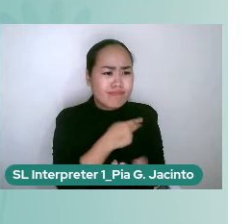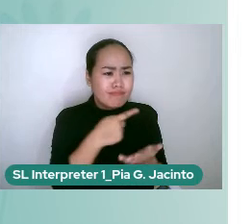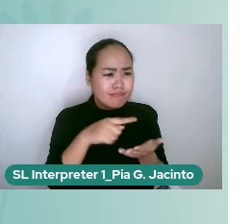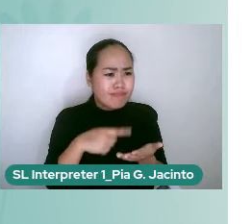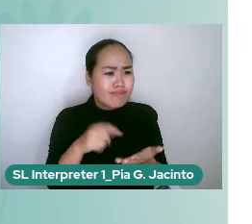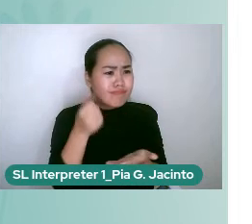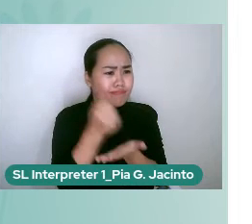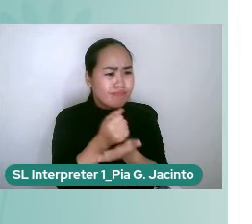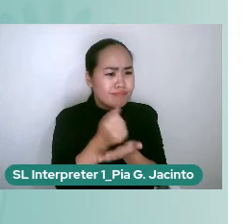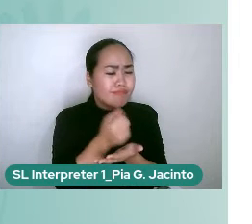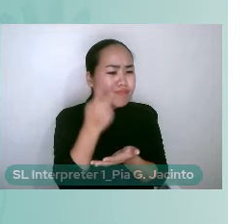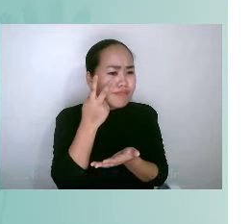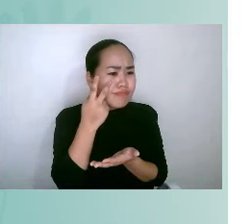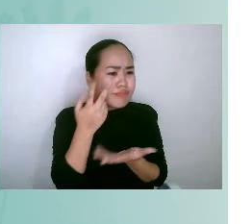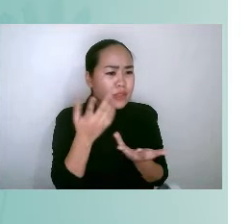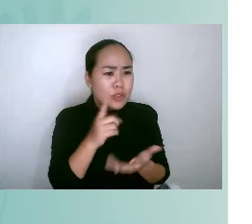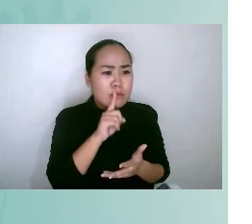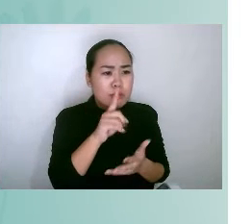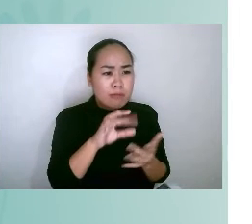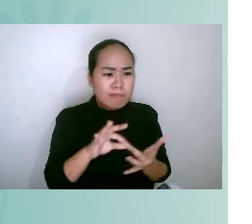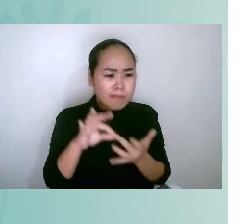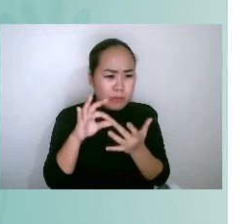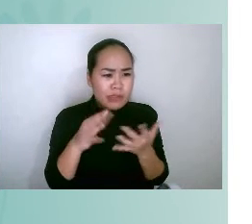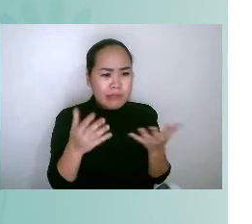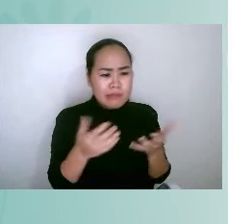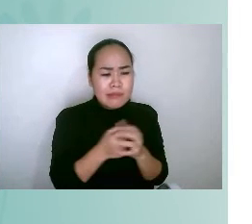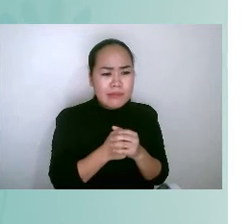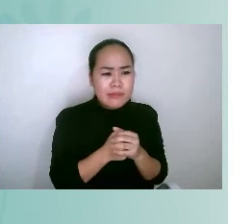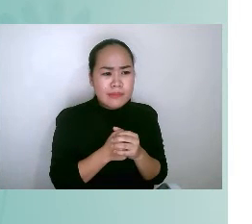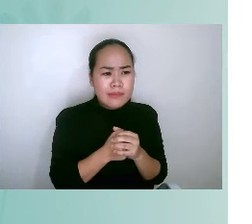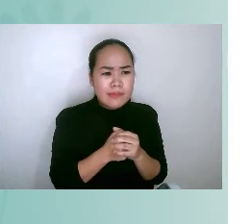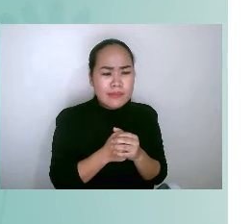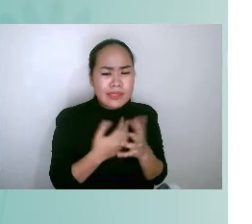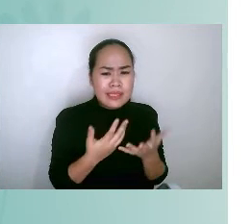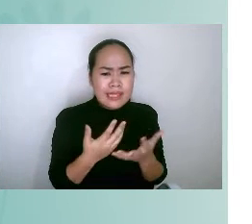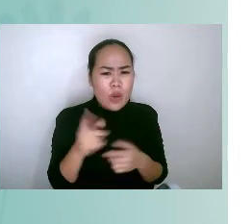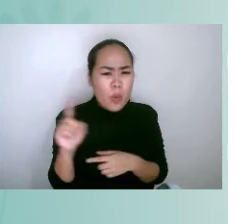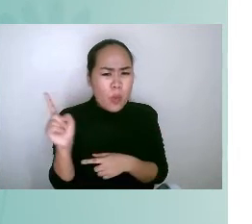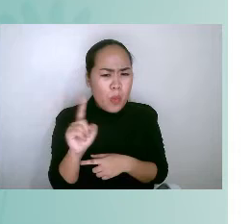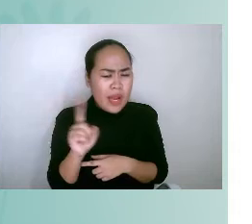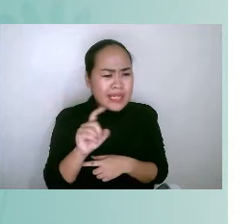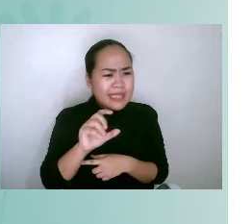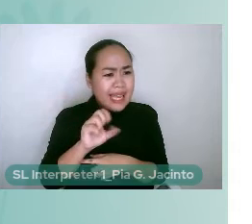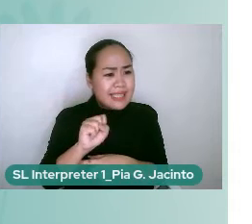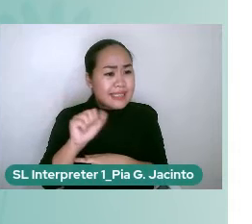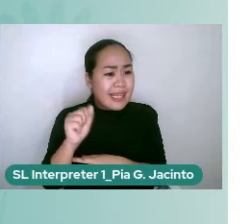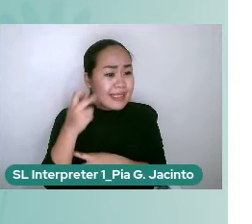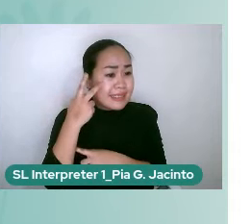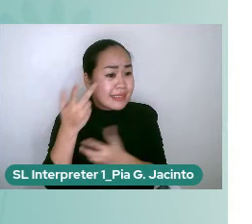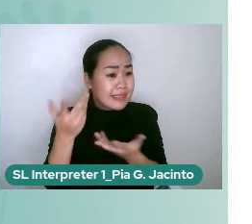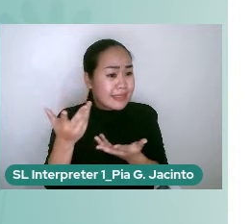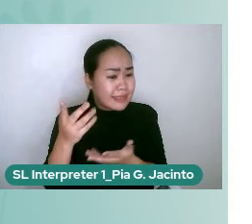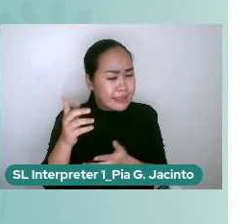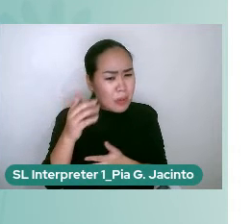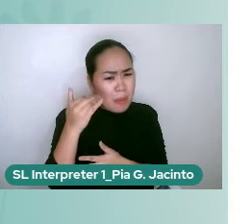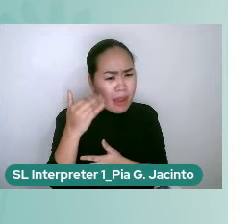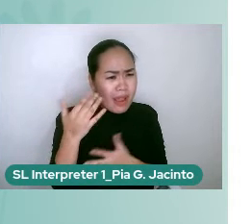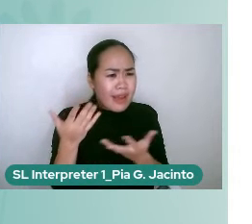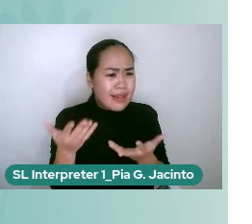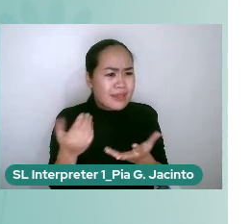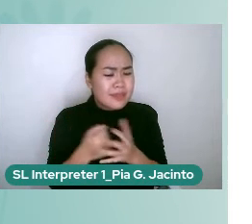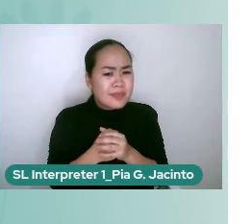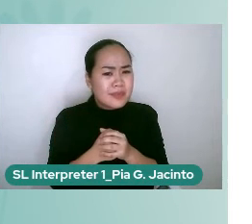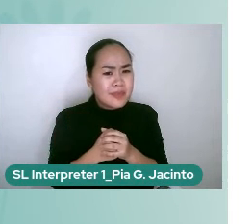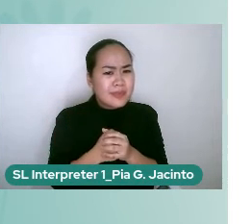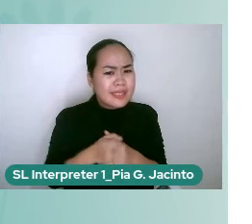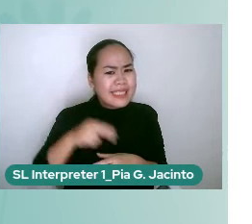is likely to be appropriate, and considerations such as the throughput of the assay, the cost of the assay should